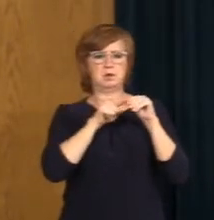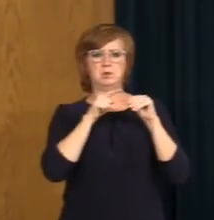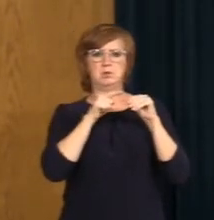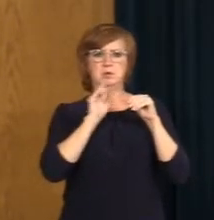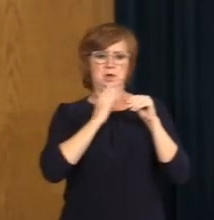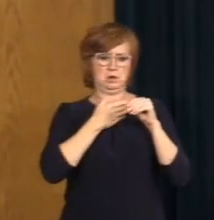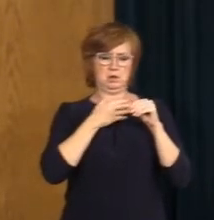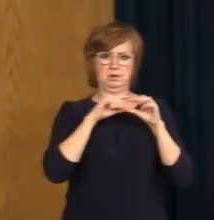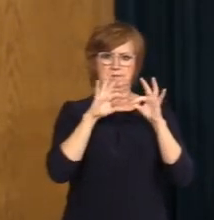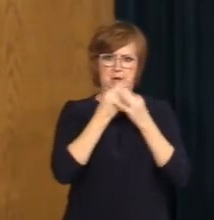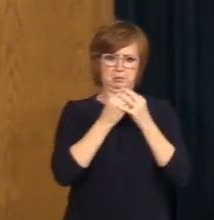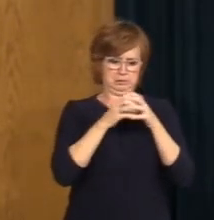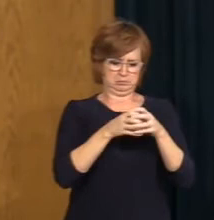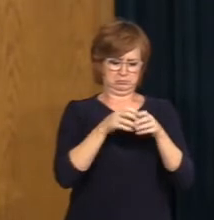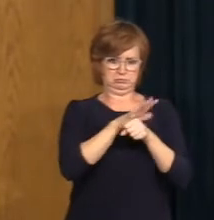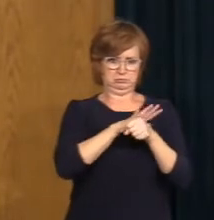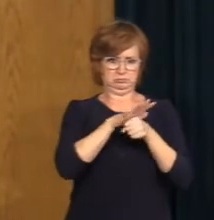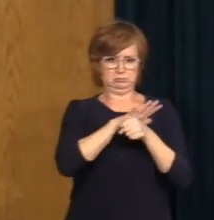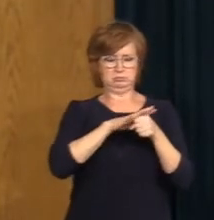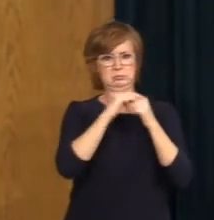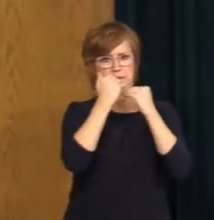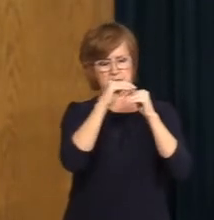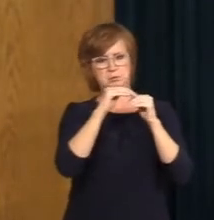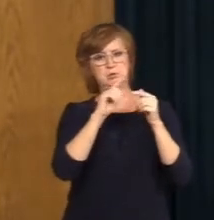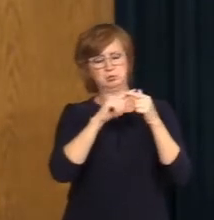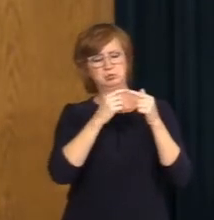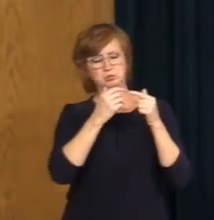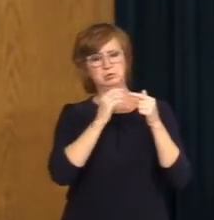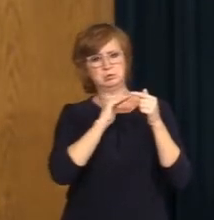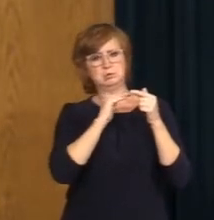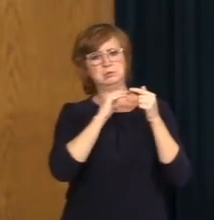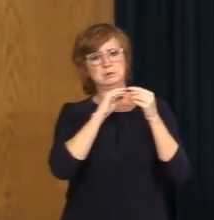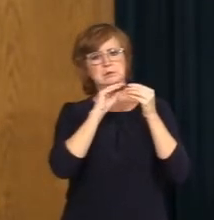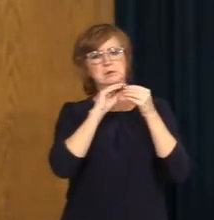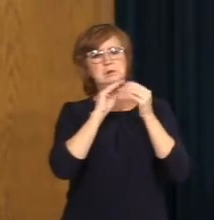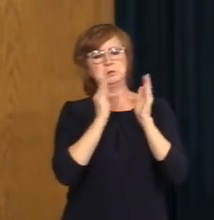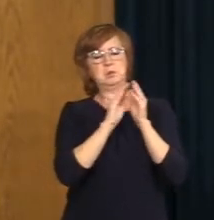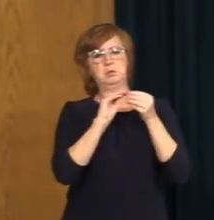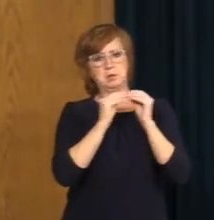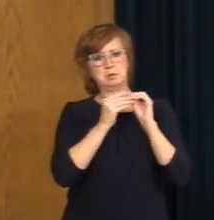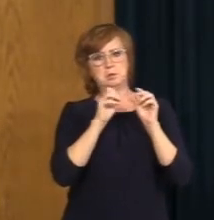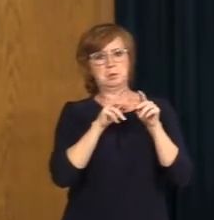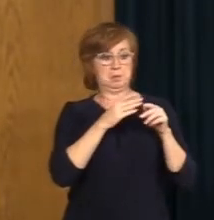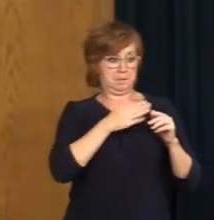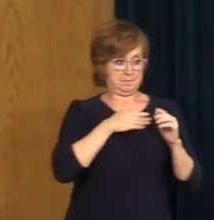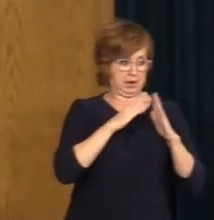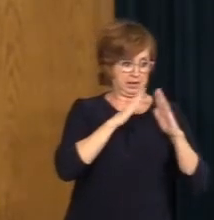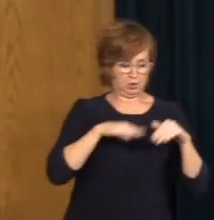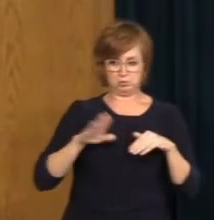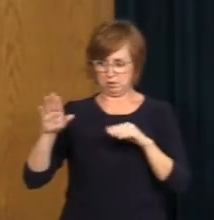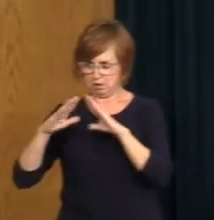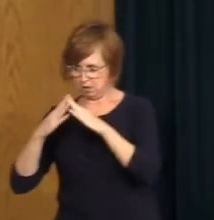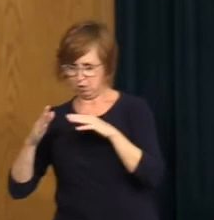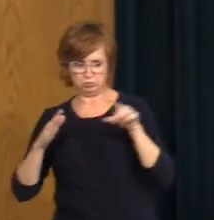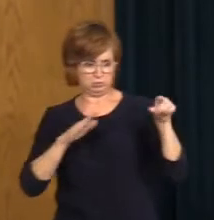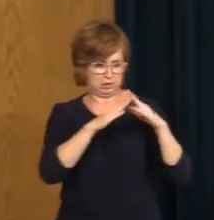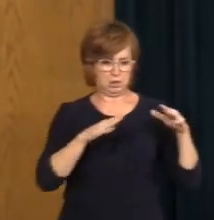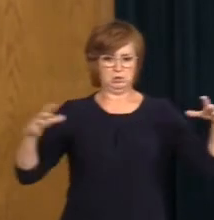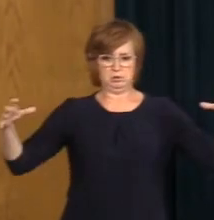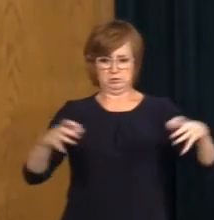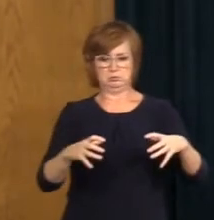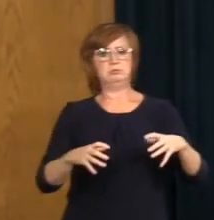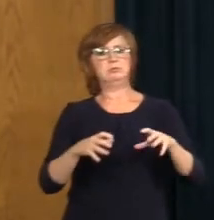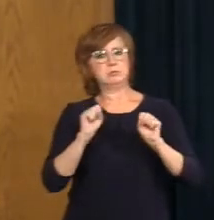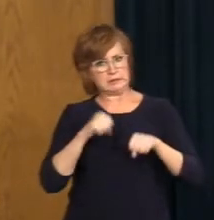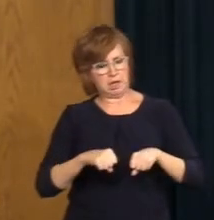most part, be limited to our virtual households, and if we have any gathering up to the allowed limit of